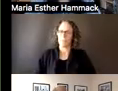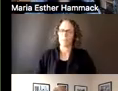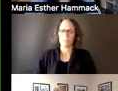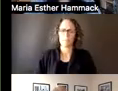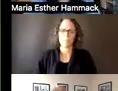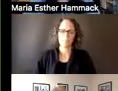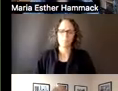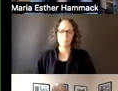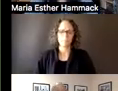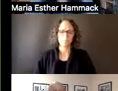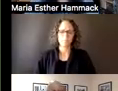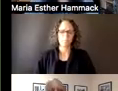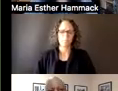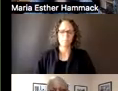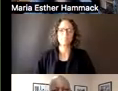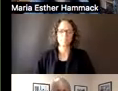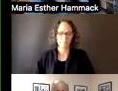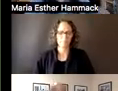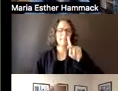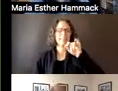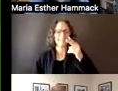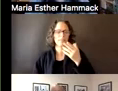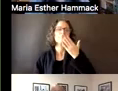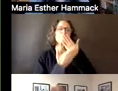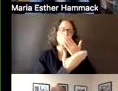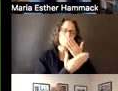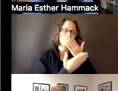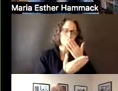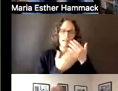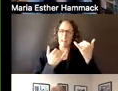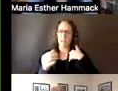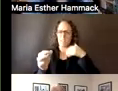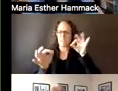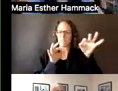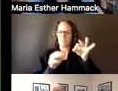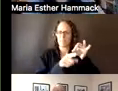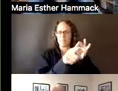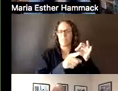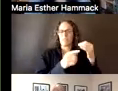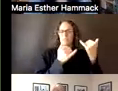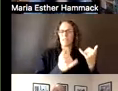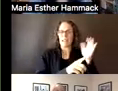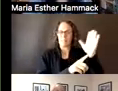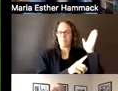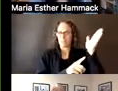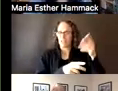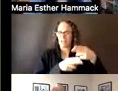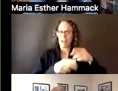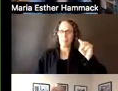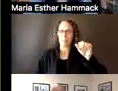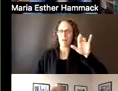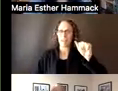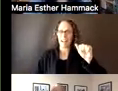Thank you, Guillermo. Mm-hmm. Now for a little background about today's presenter. Dr. Maria Esther Hammack received her